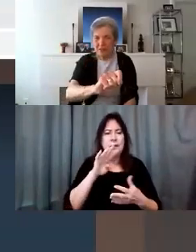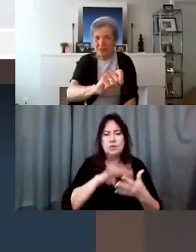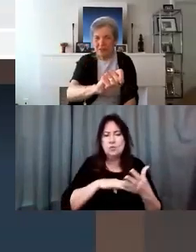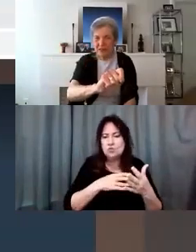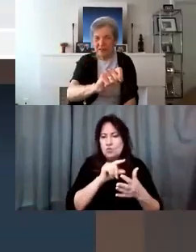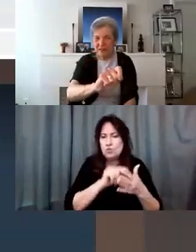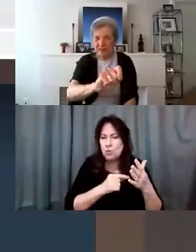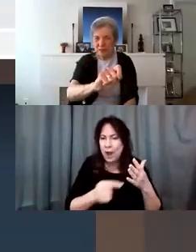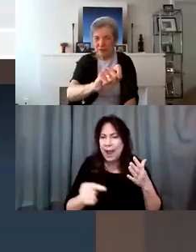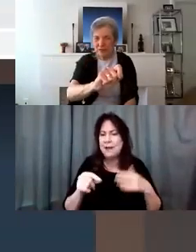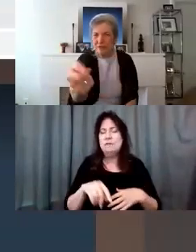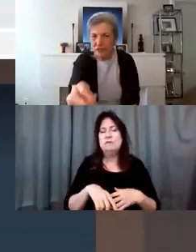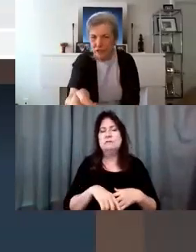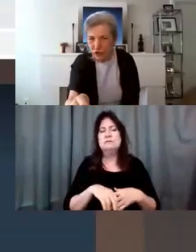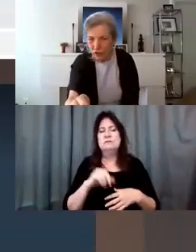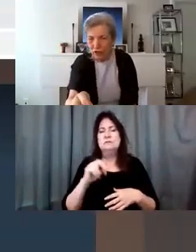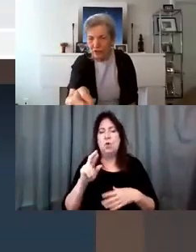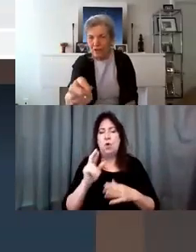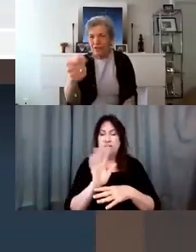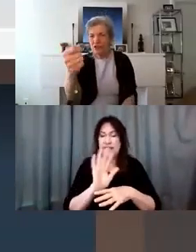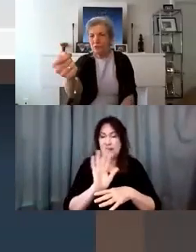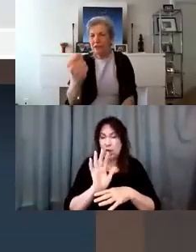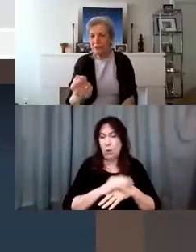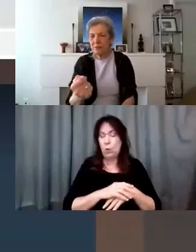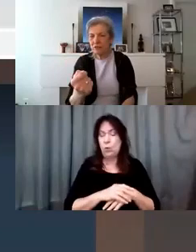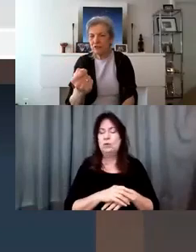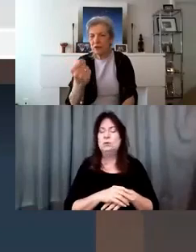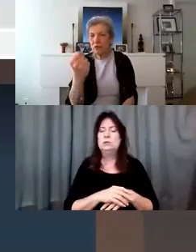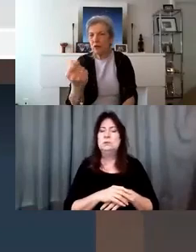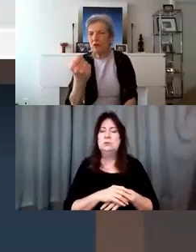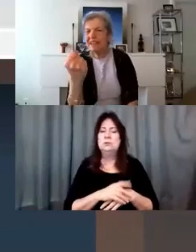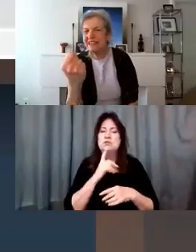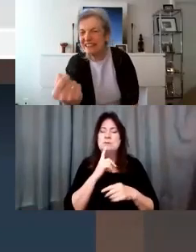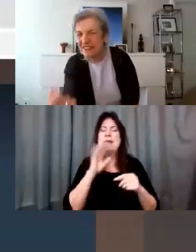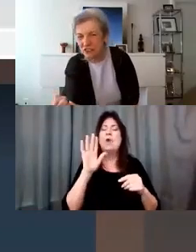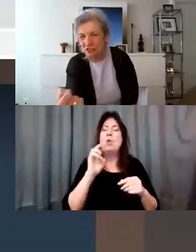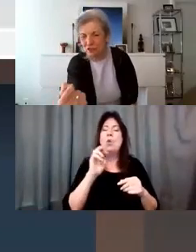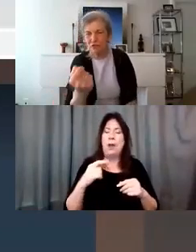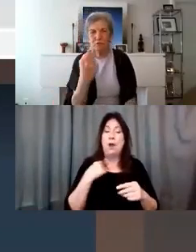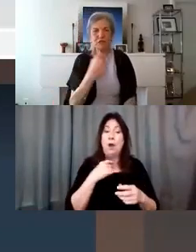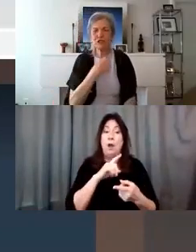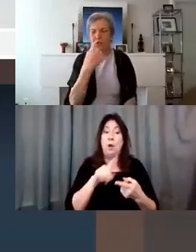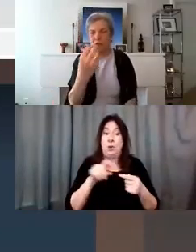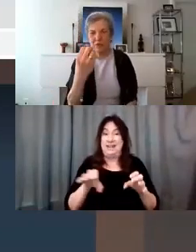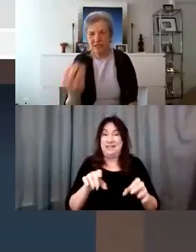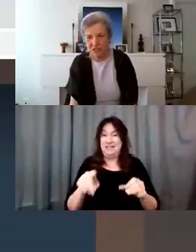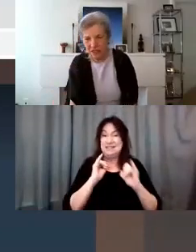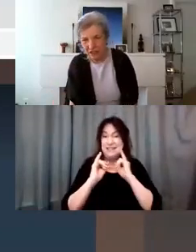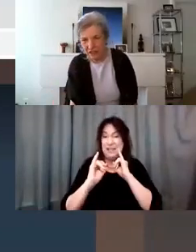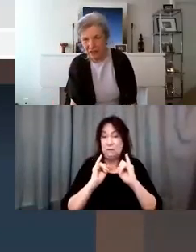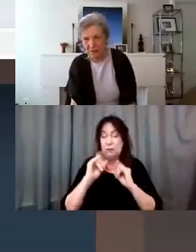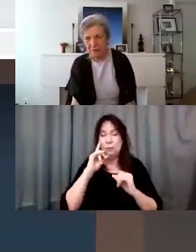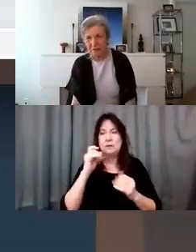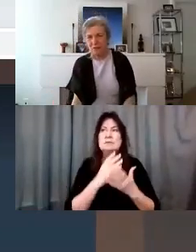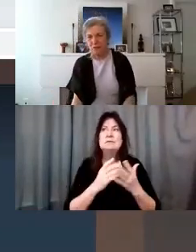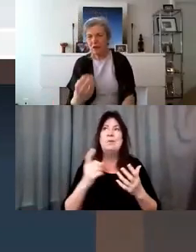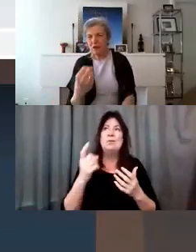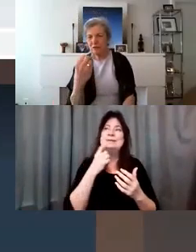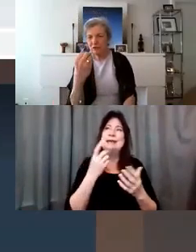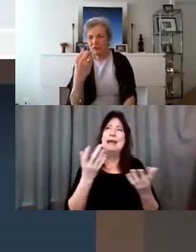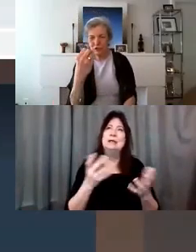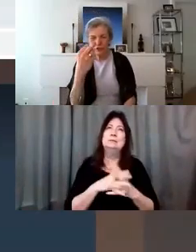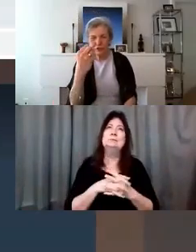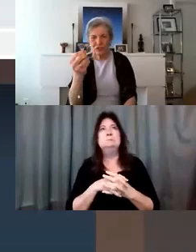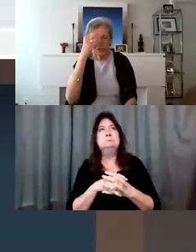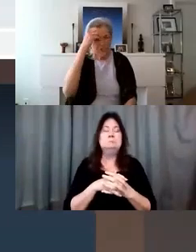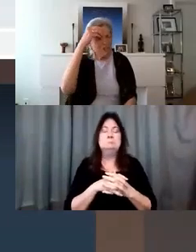maybe a video that she'll be able to say, well, when I did this interview, because someone might say to her, well,